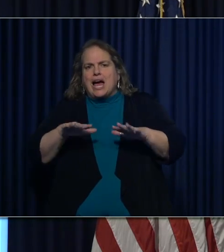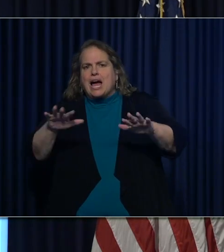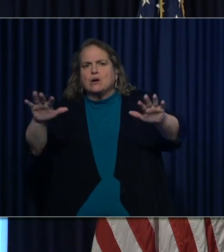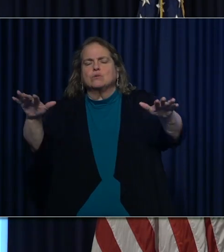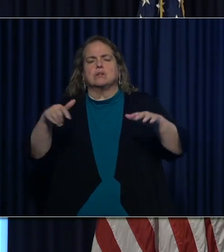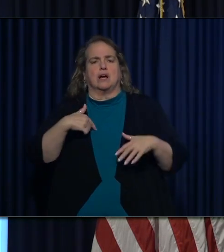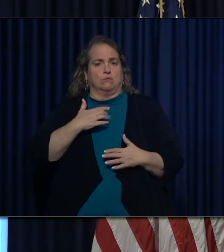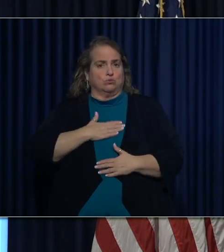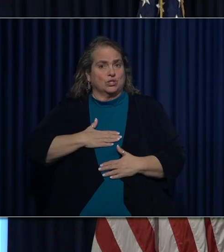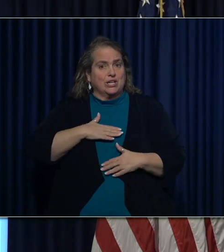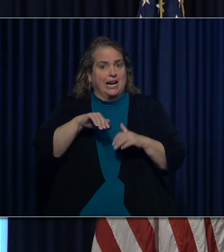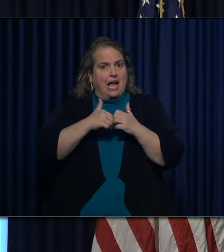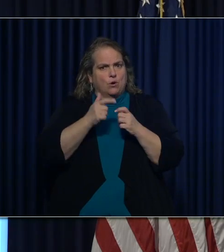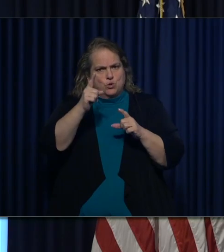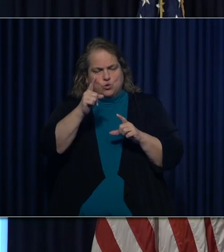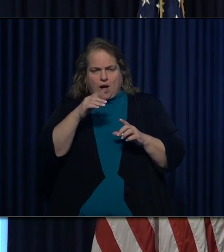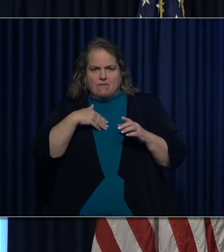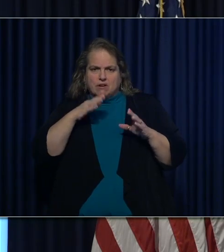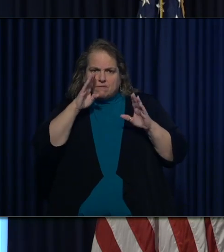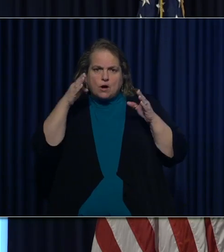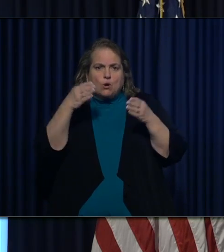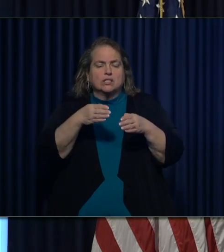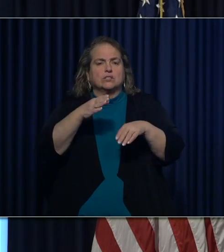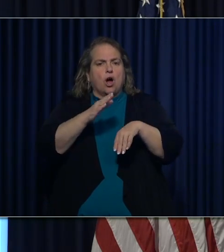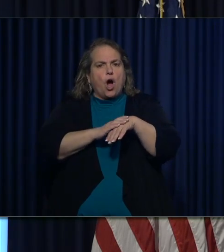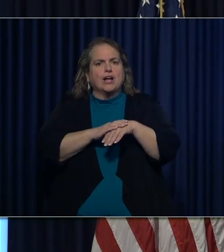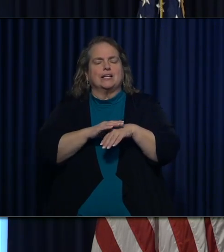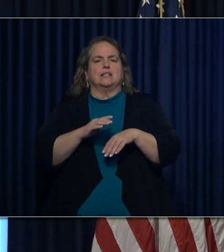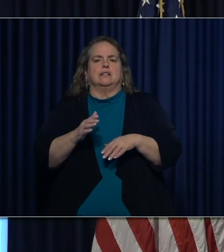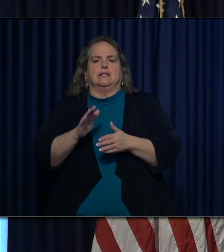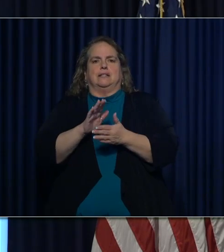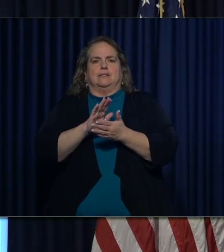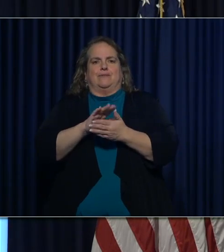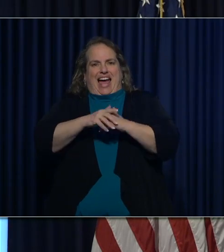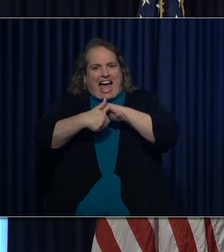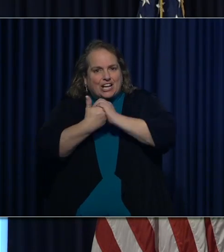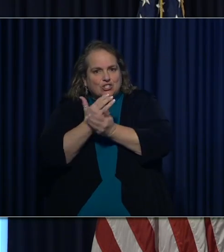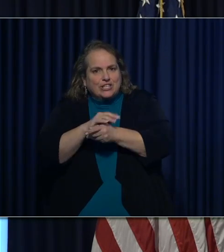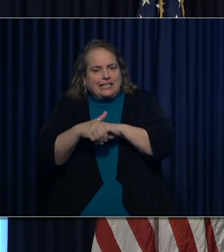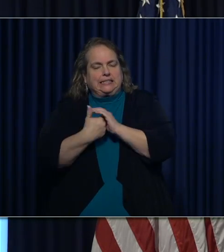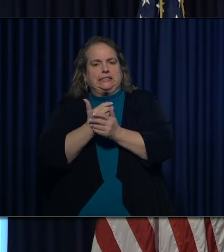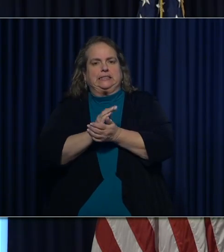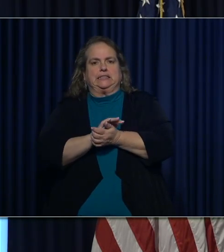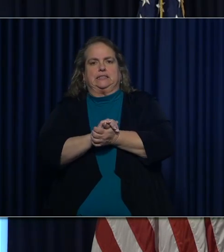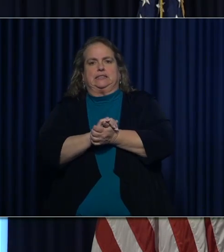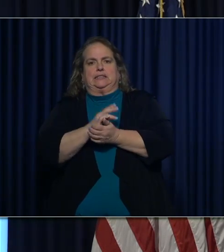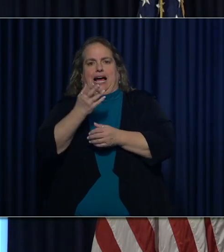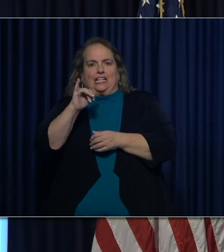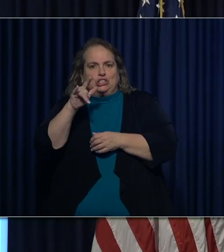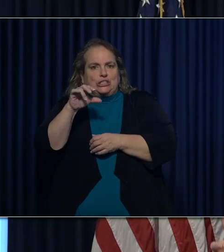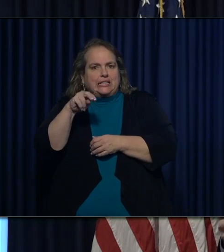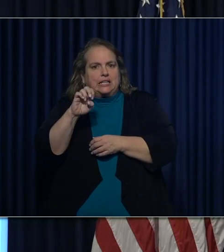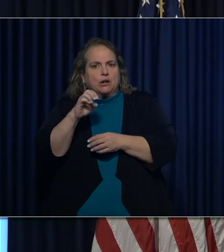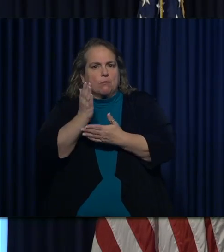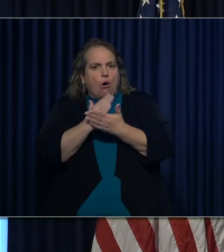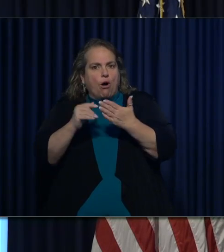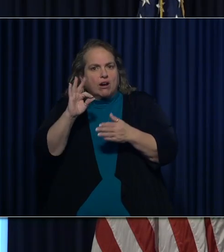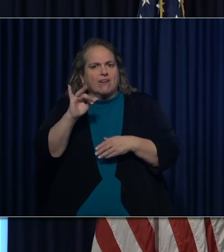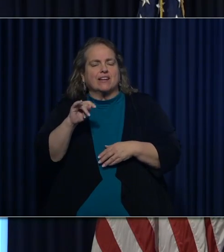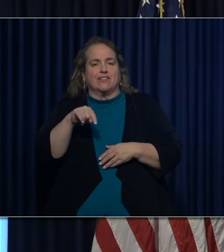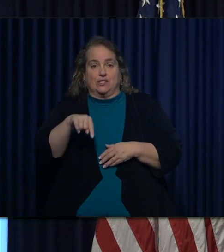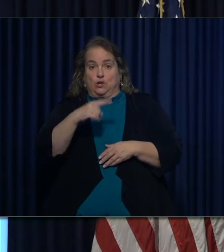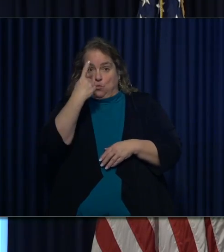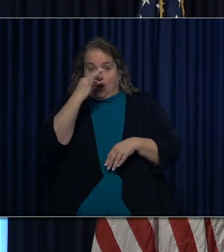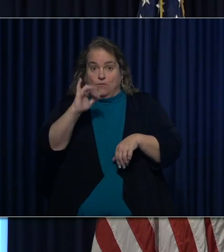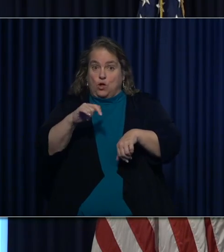I appreciate how you have focused on the hygiene portion of it. We need you to continue to do that. This is one of those times where